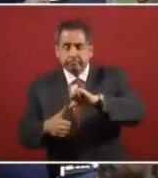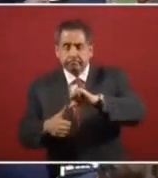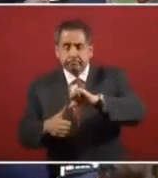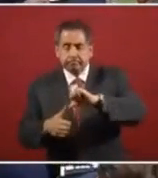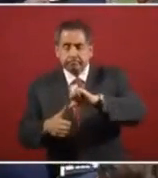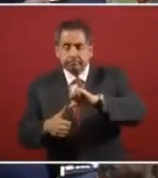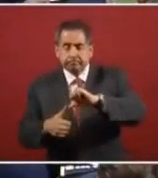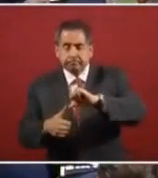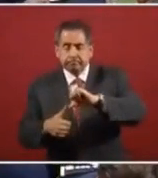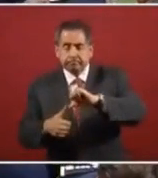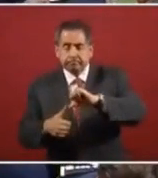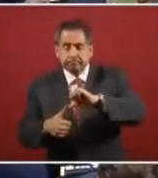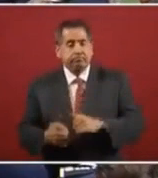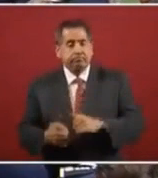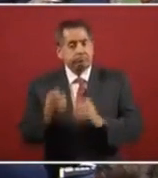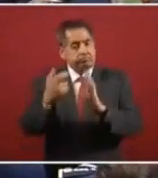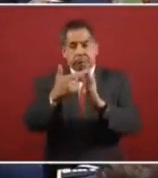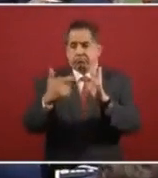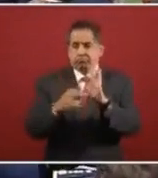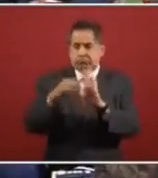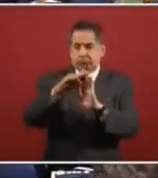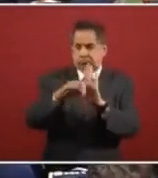such alignments